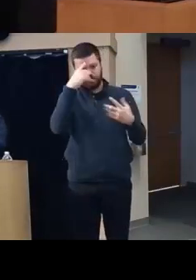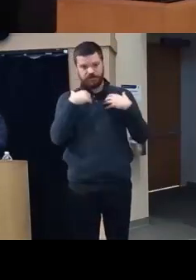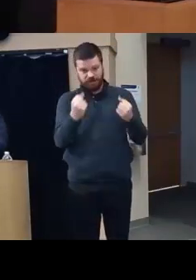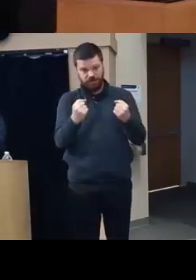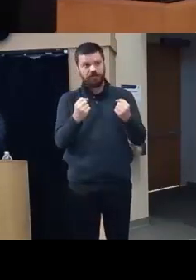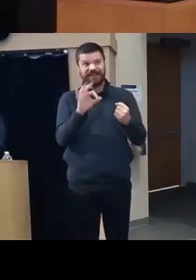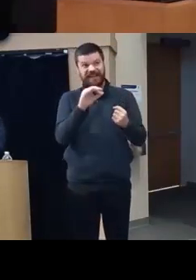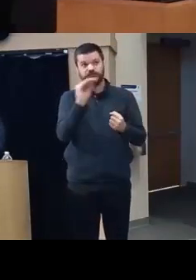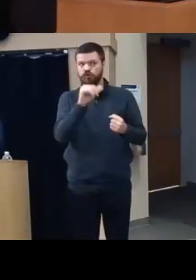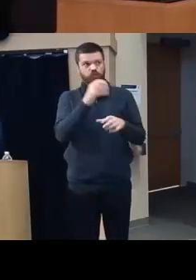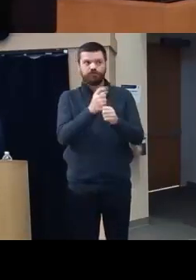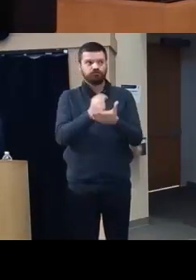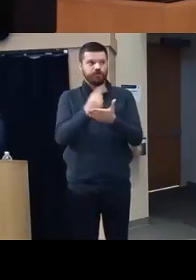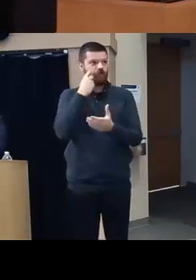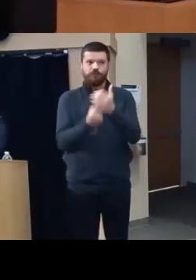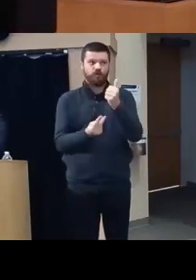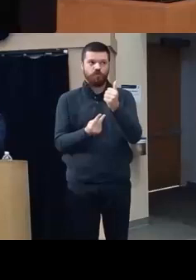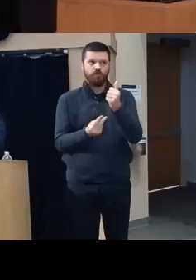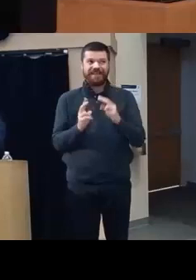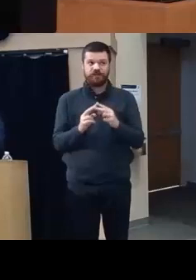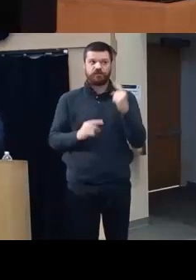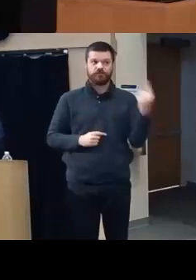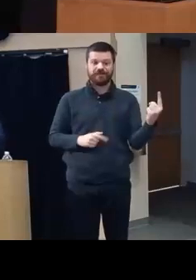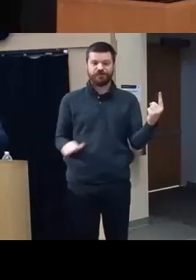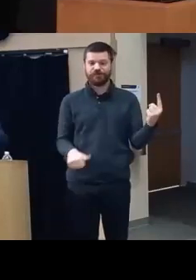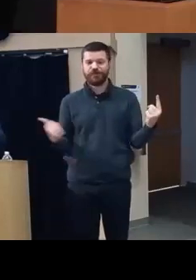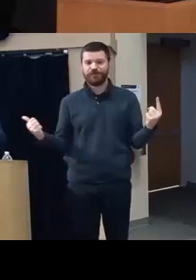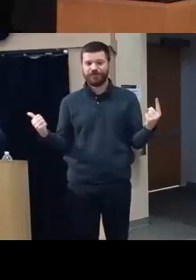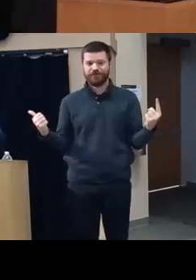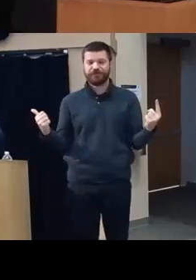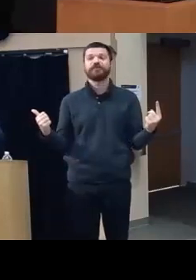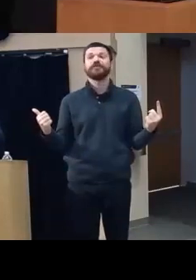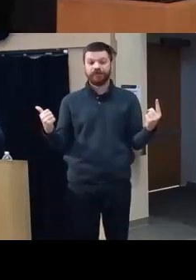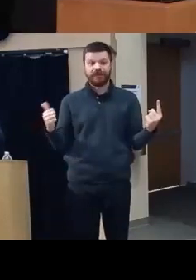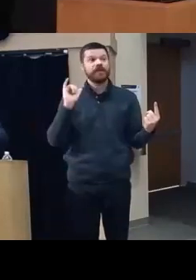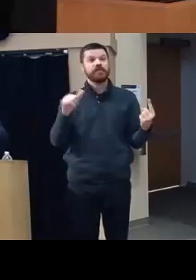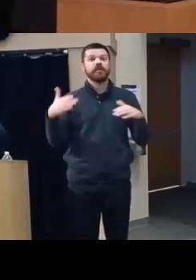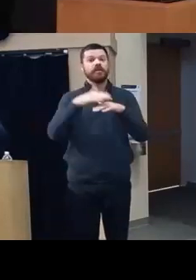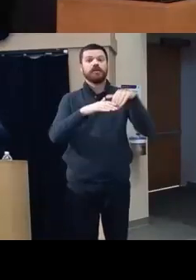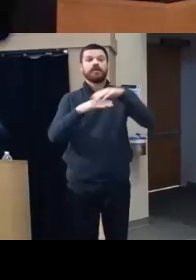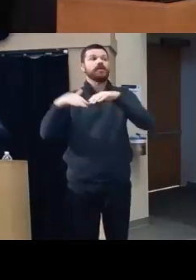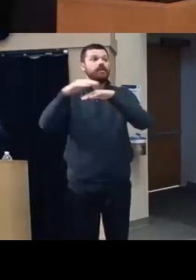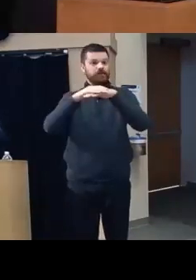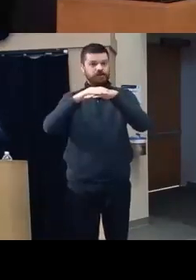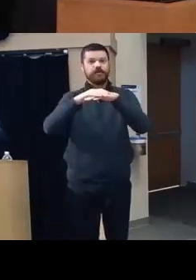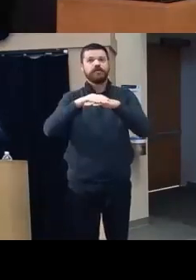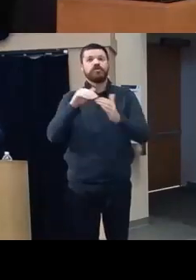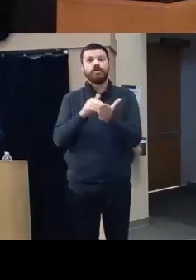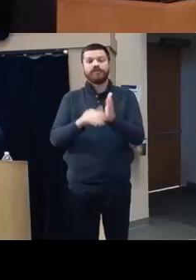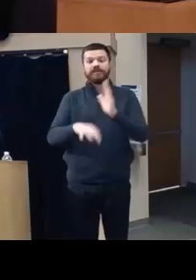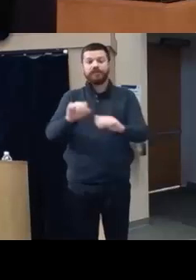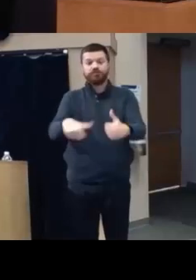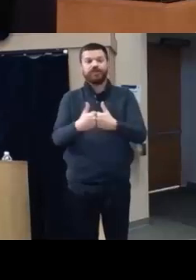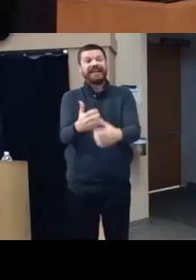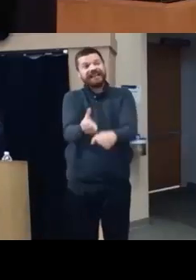other. Even then, a lot of those patients, because of those comorbidities, find challenges